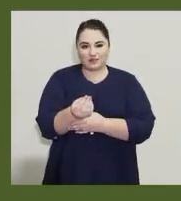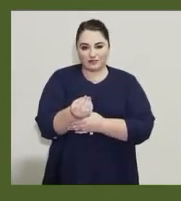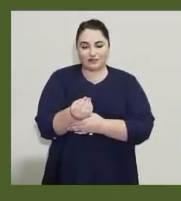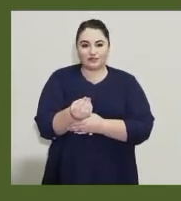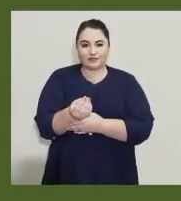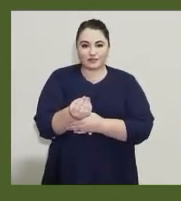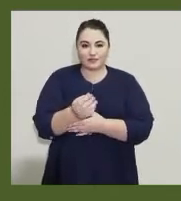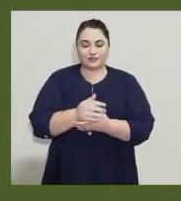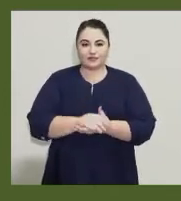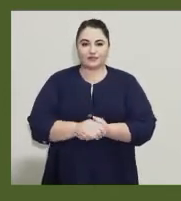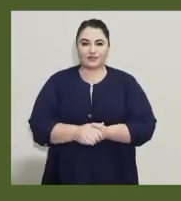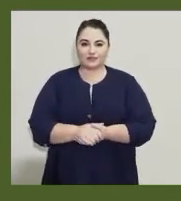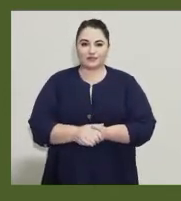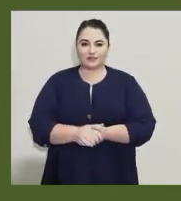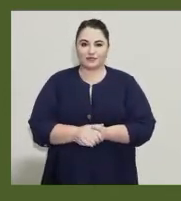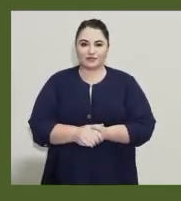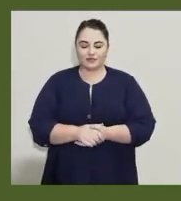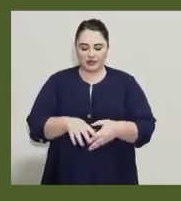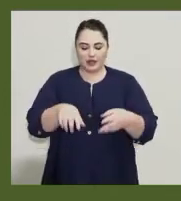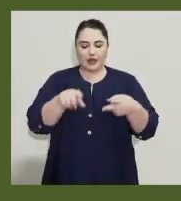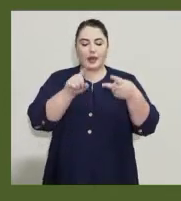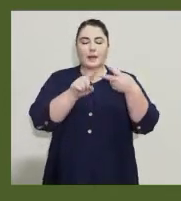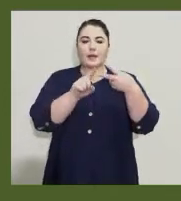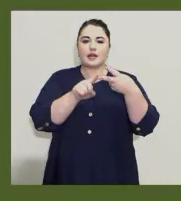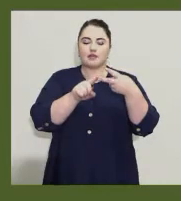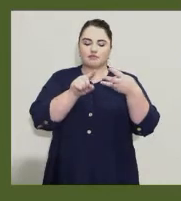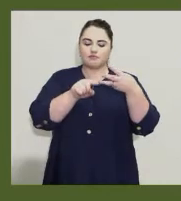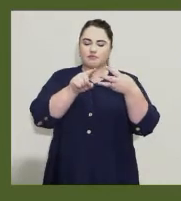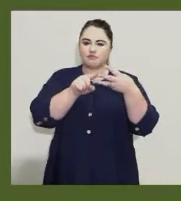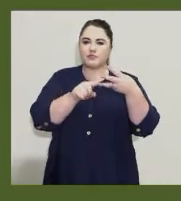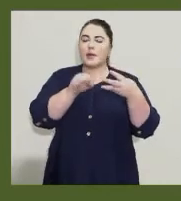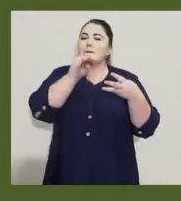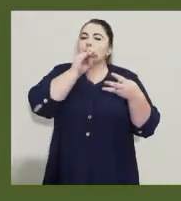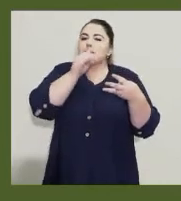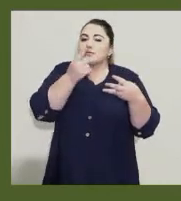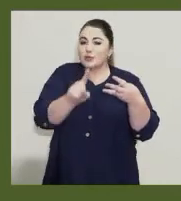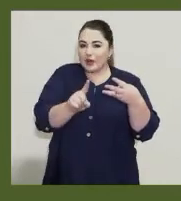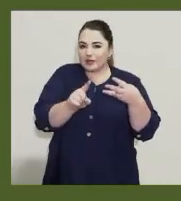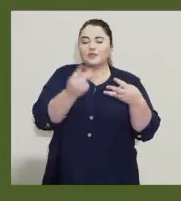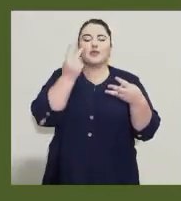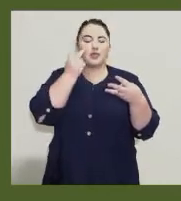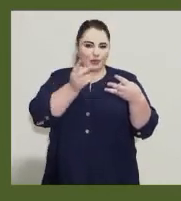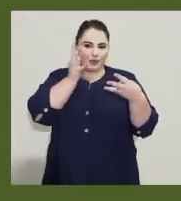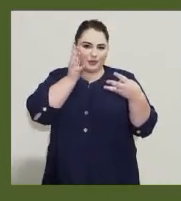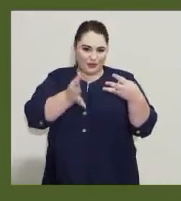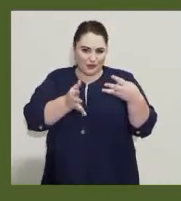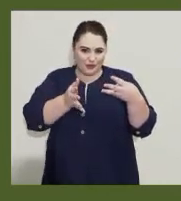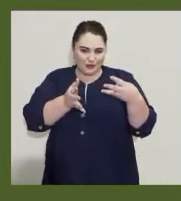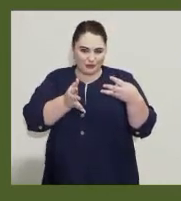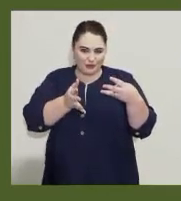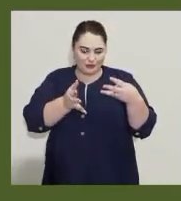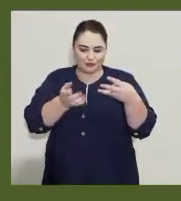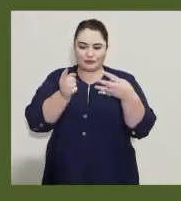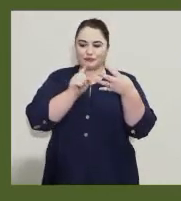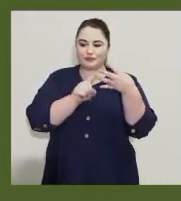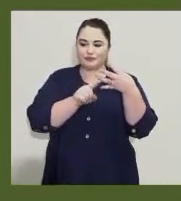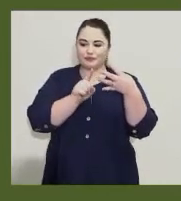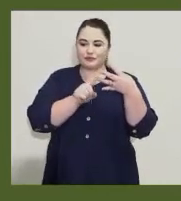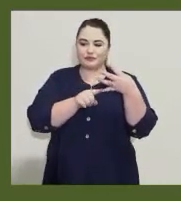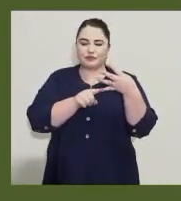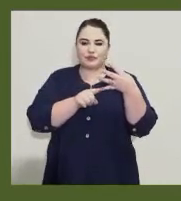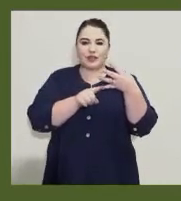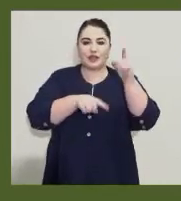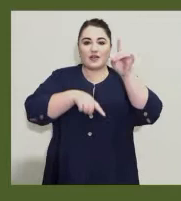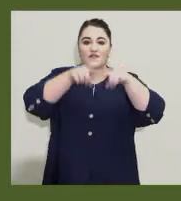between the two. What is validity really and what is reliability? We'll be looking at that. And now we